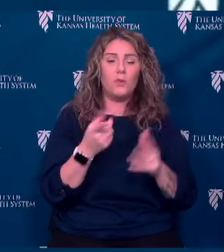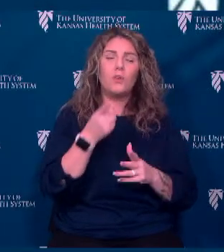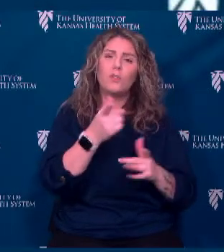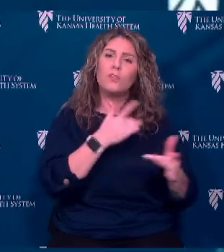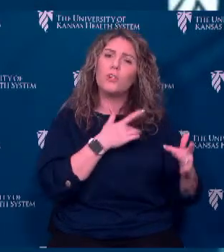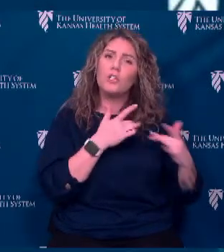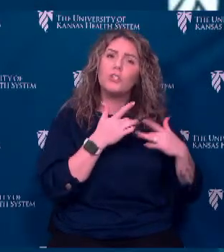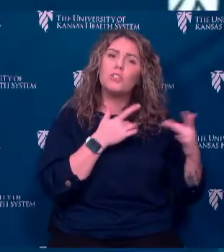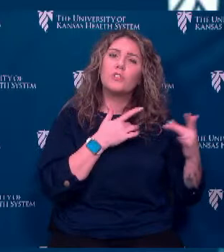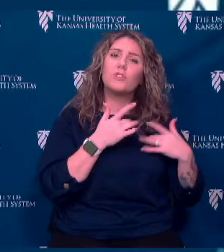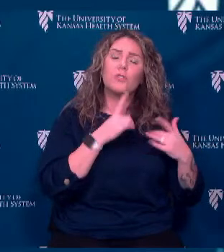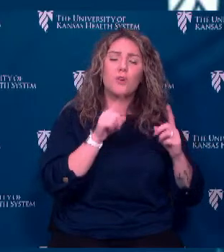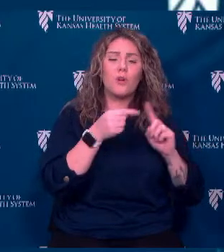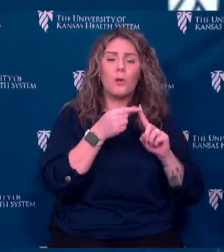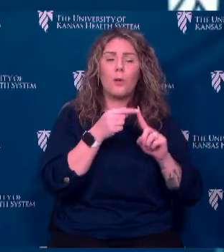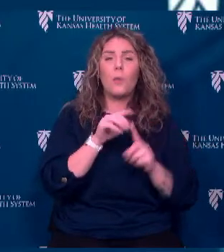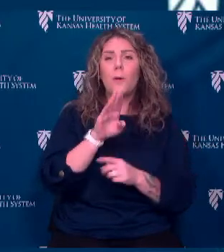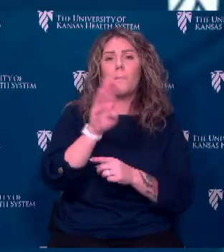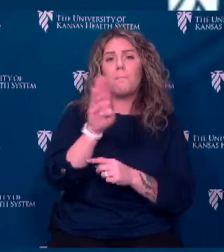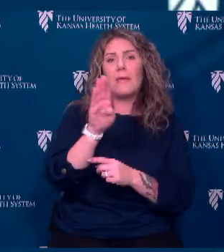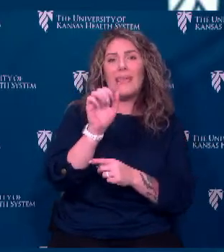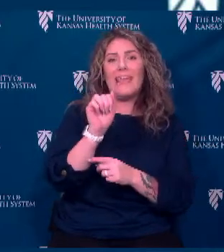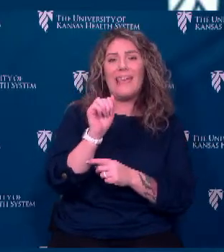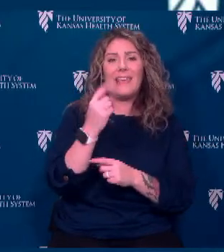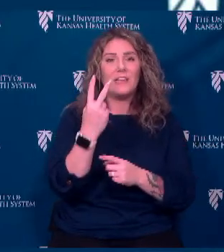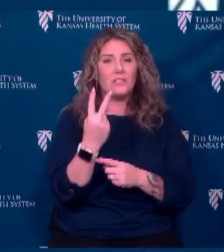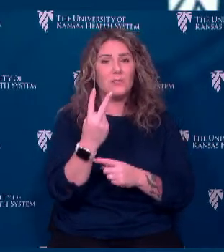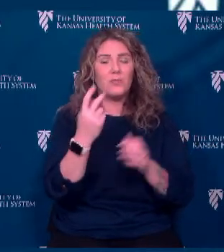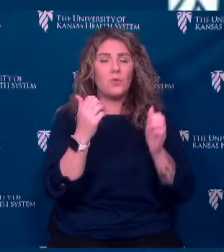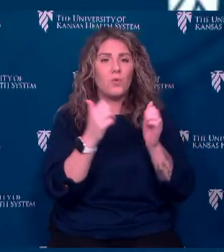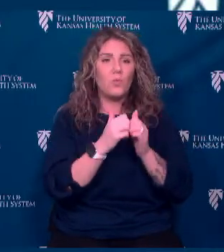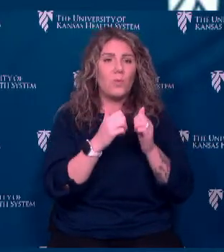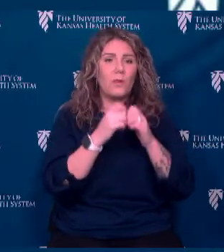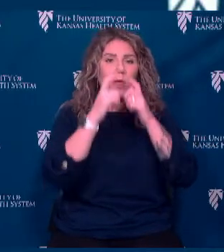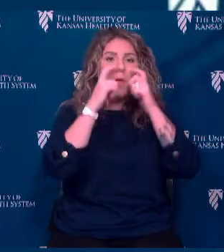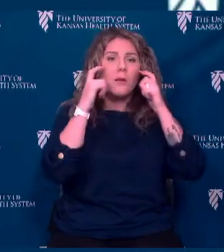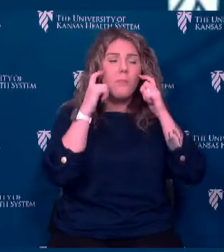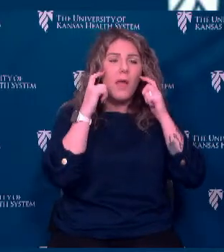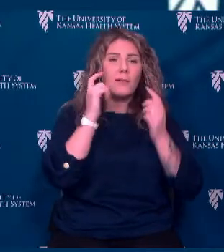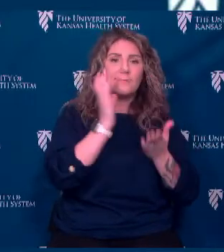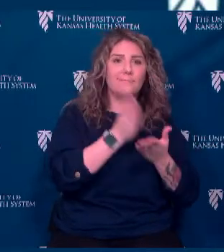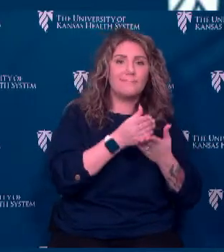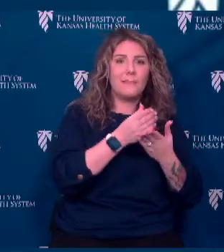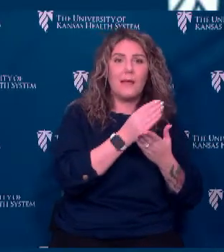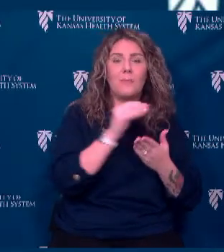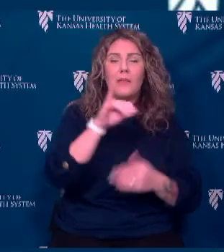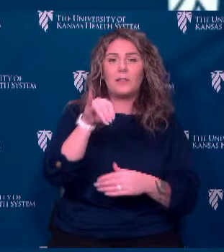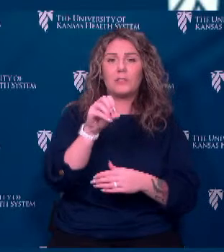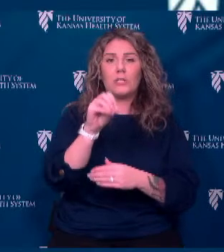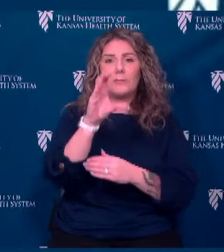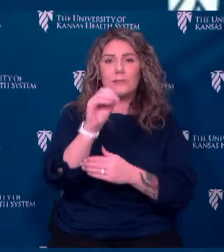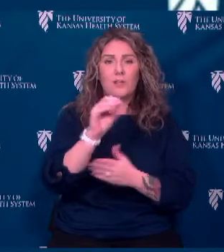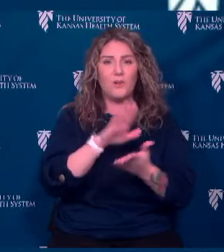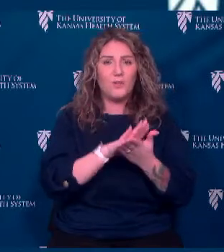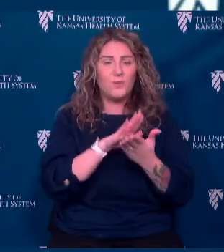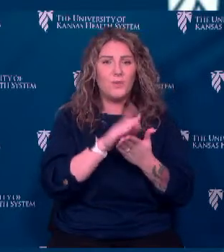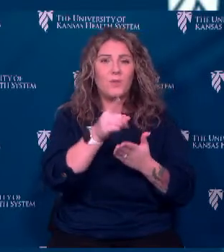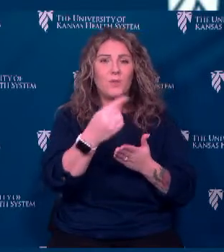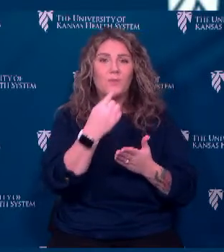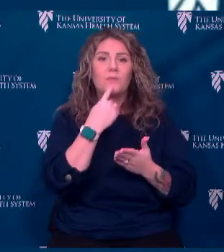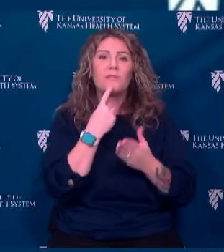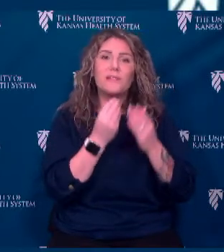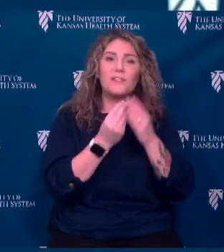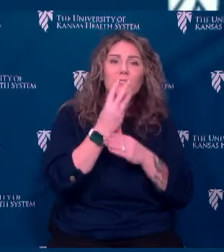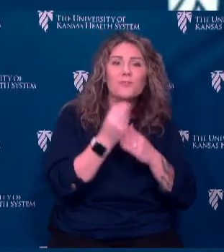concerned about the BA2 with masks going away in Johnson County schools? You keep saying that spring